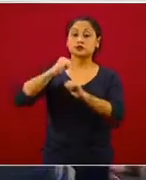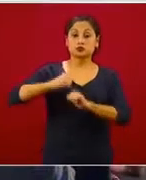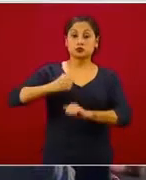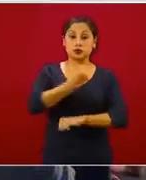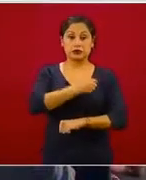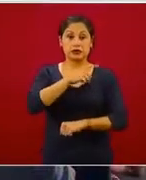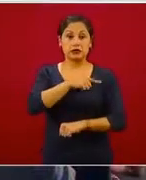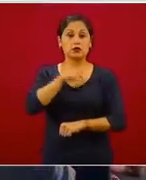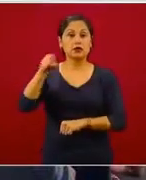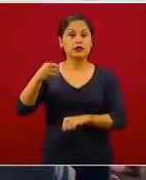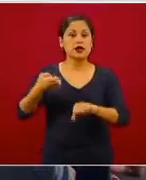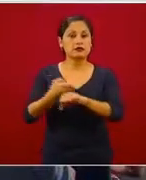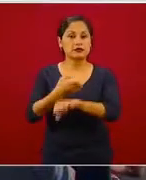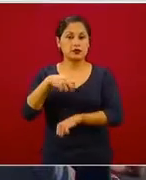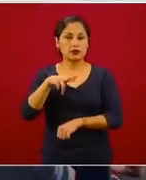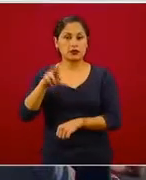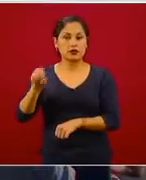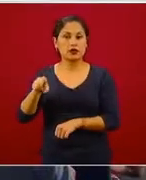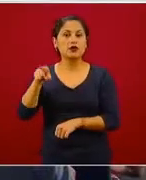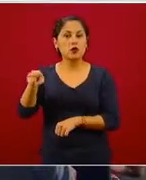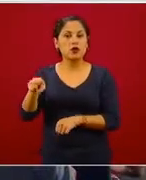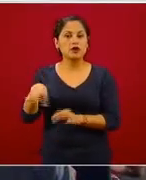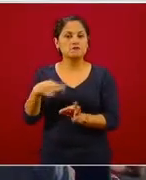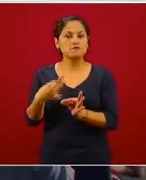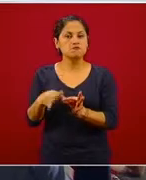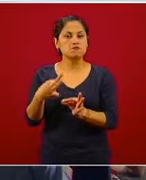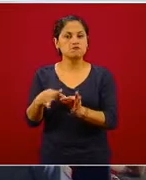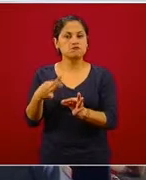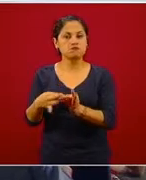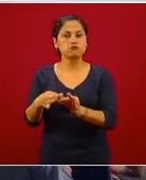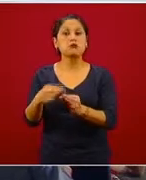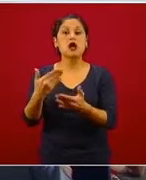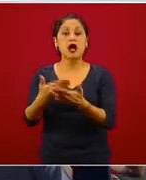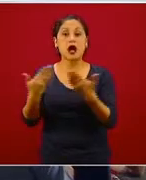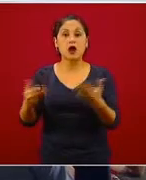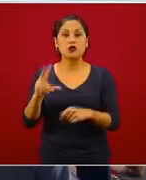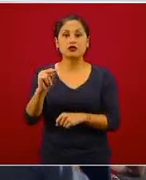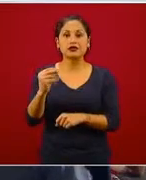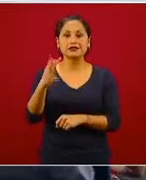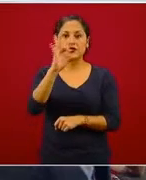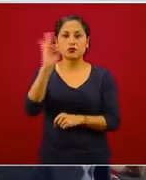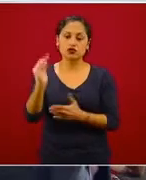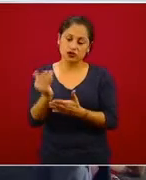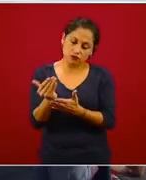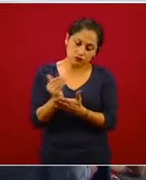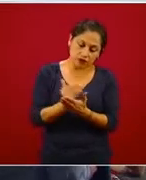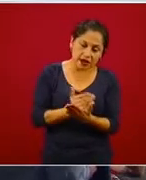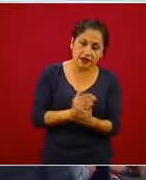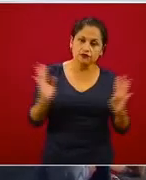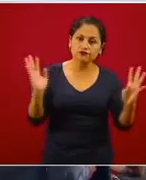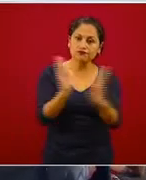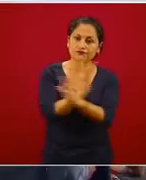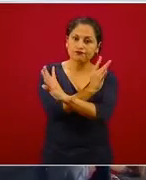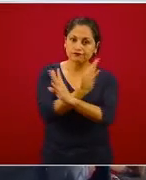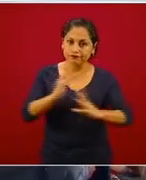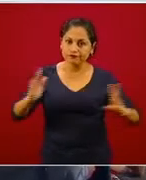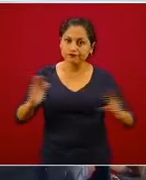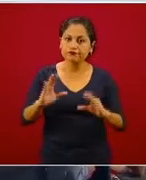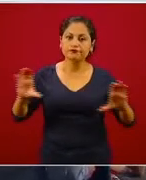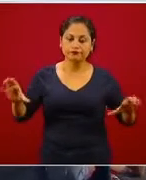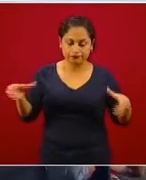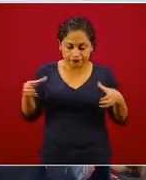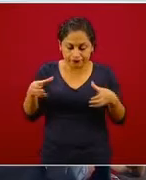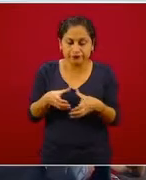good job, excellent job to the health authorities over there. They maintained extremely strict control. They